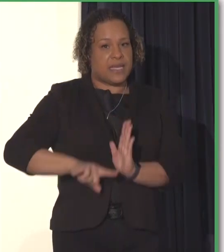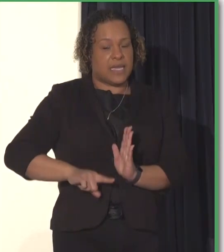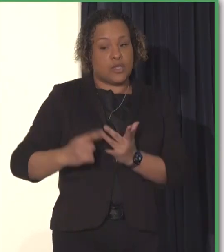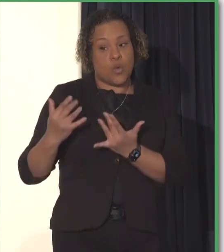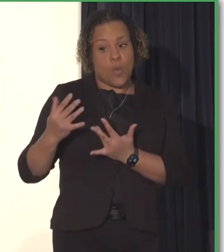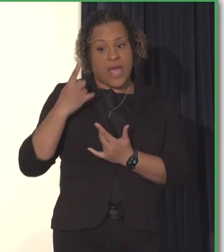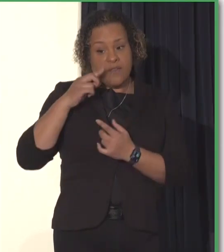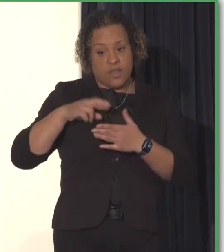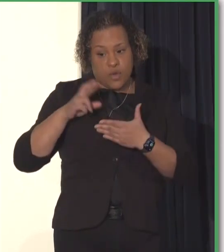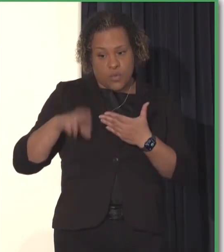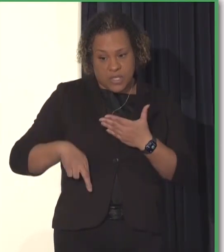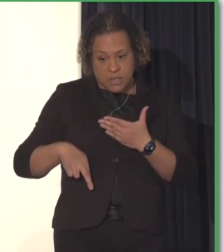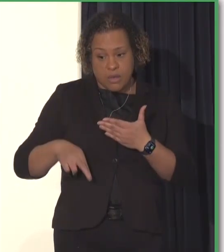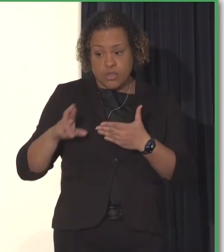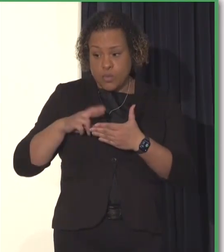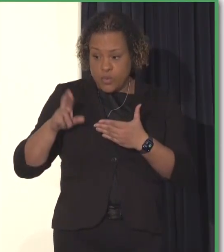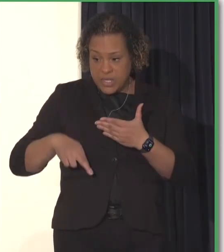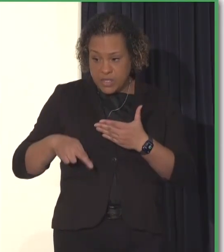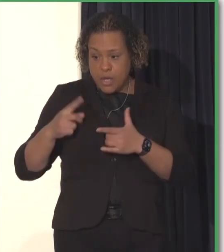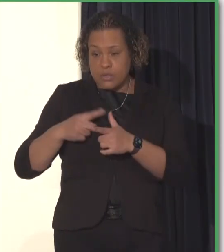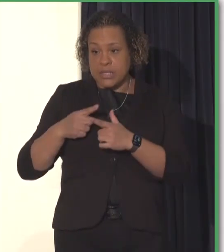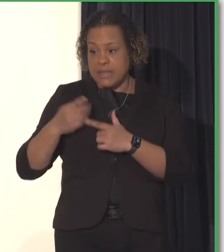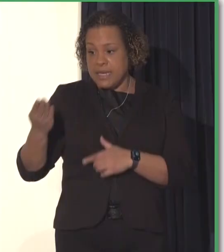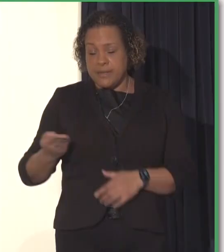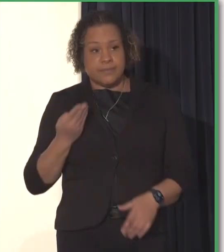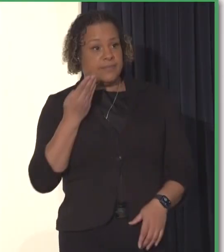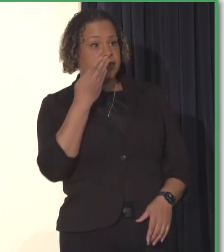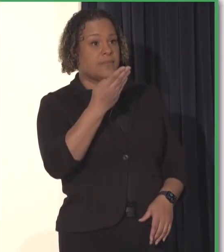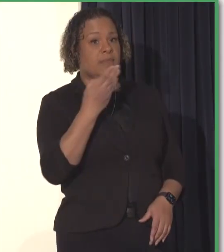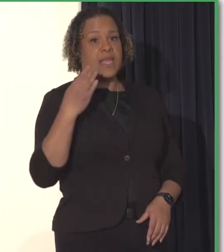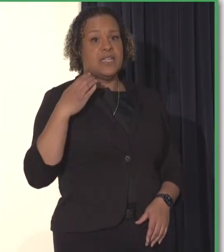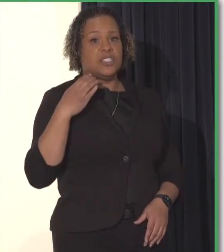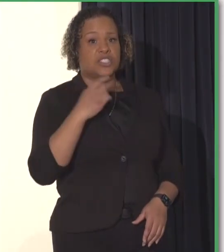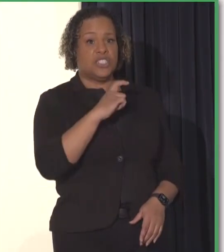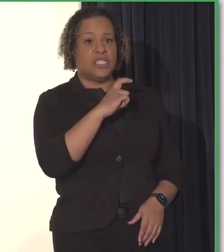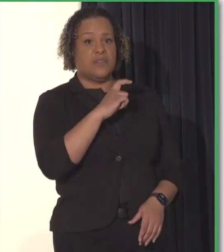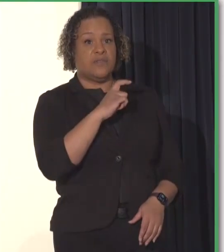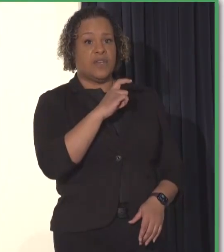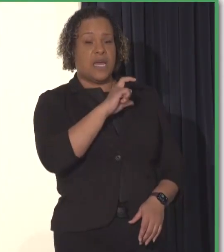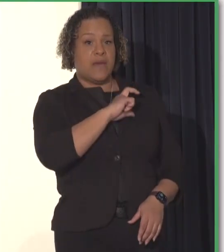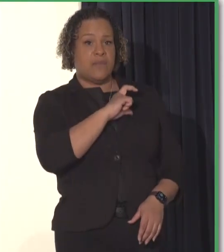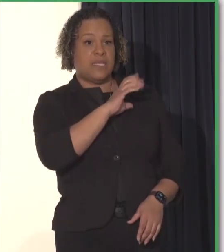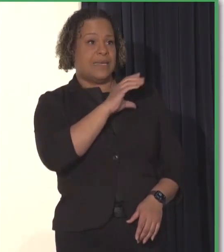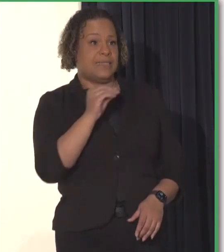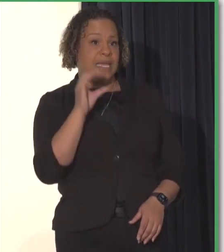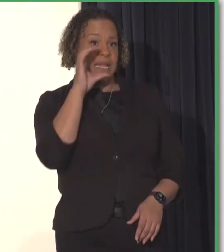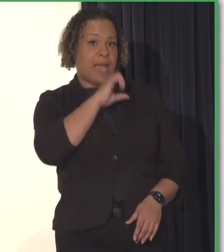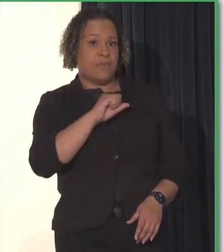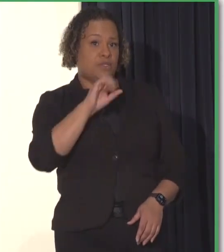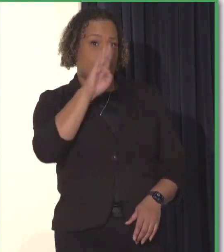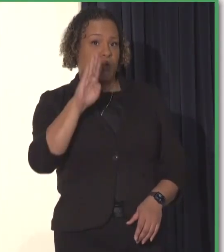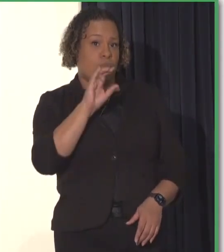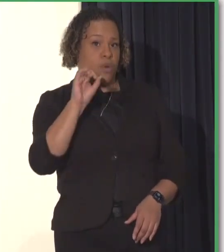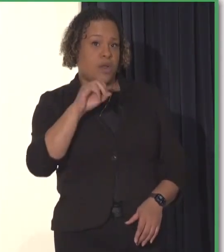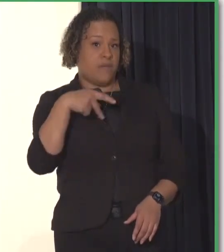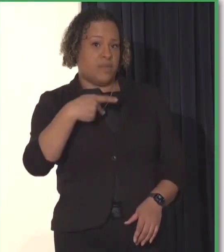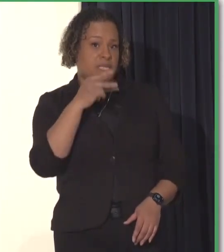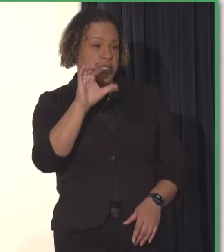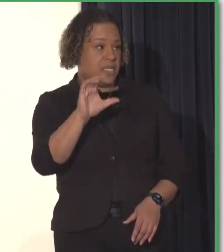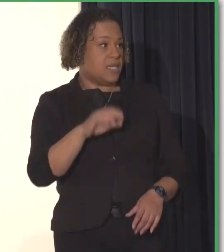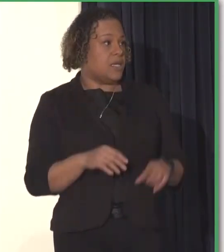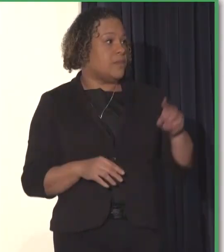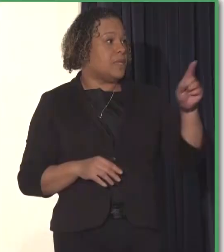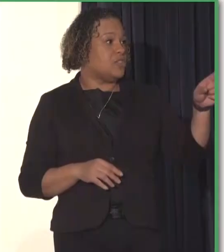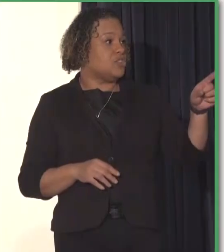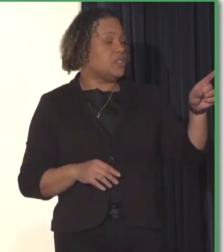results, that will go to the chief of police and I assume the Board of Police Commissioner. AC Ewing. Yeah, through the chair, to